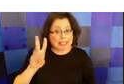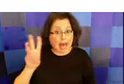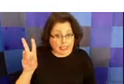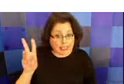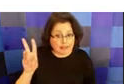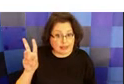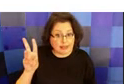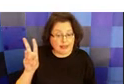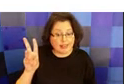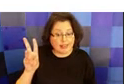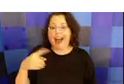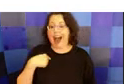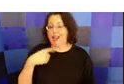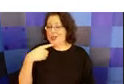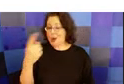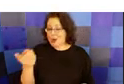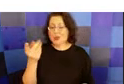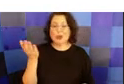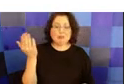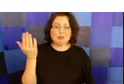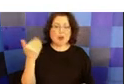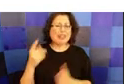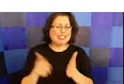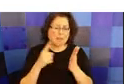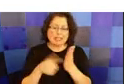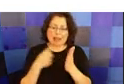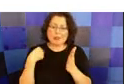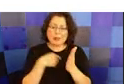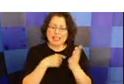Like I just mentioned on the last slide, sometimes advocate for